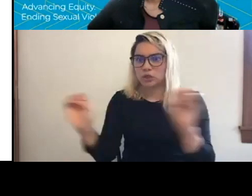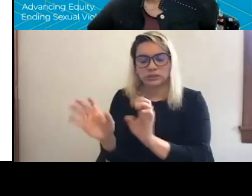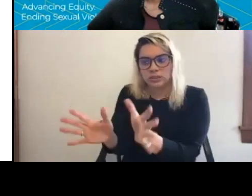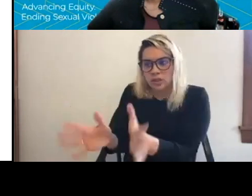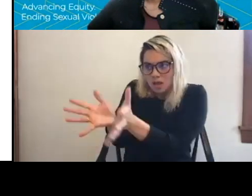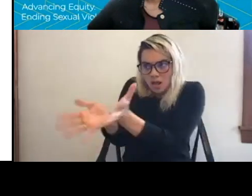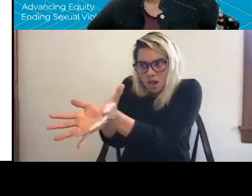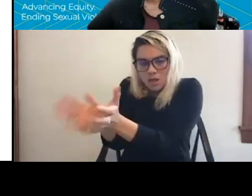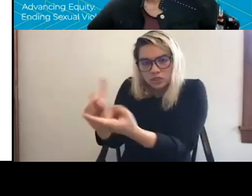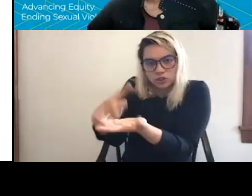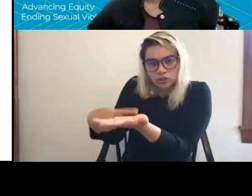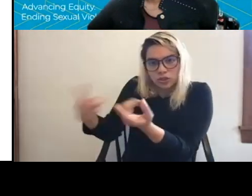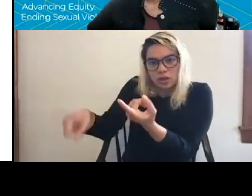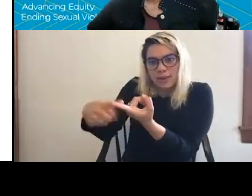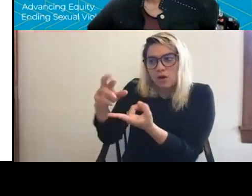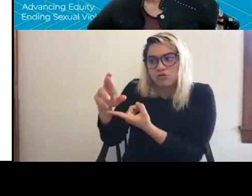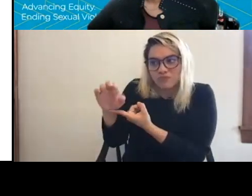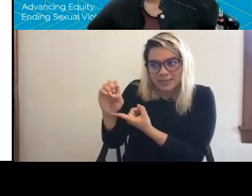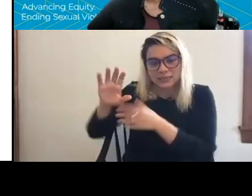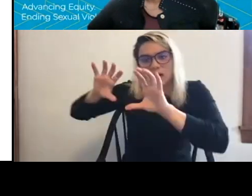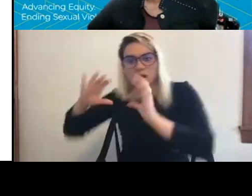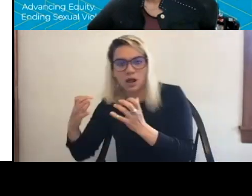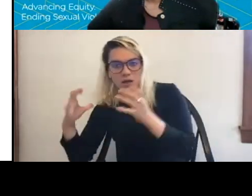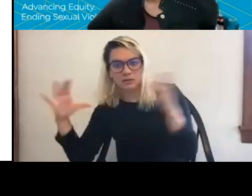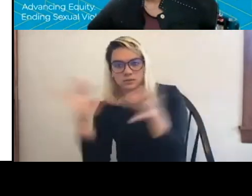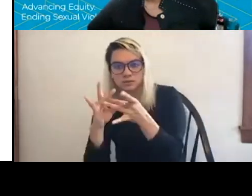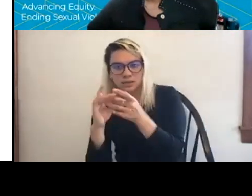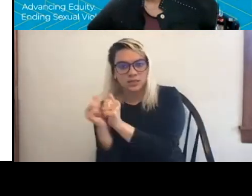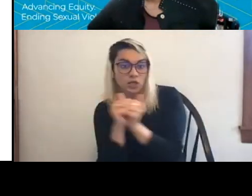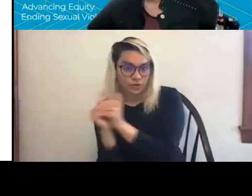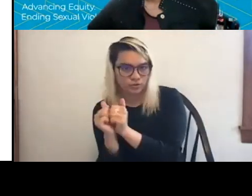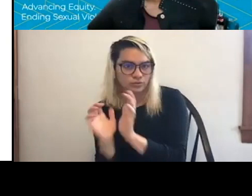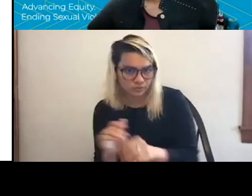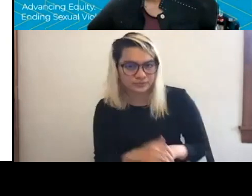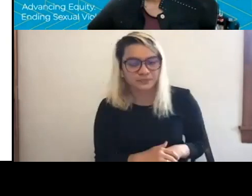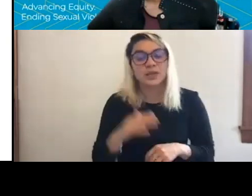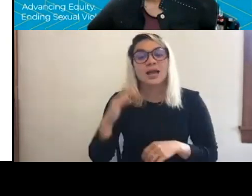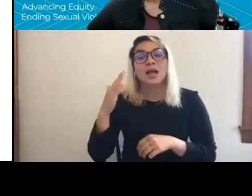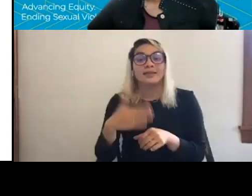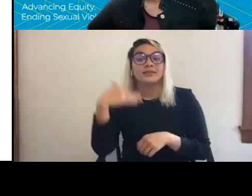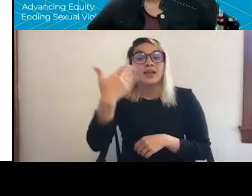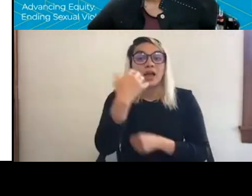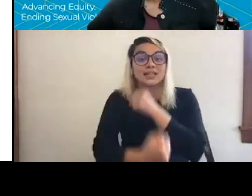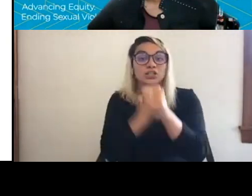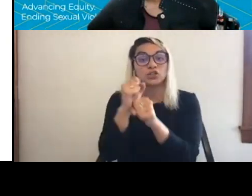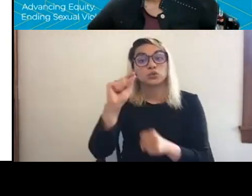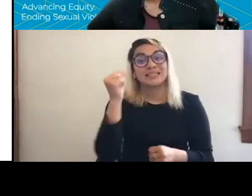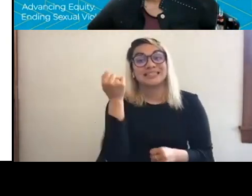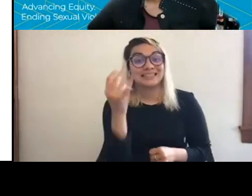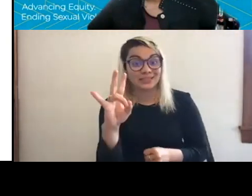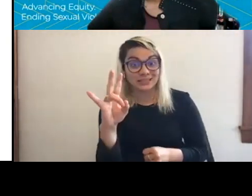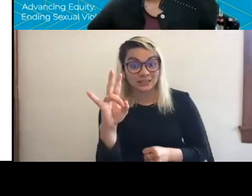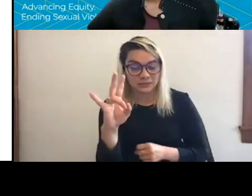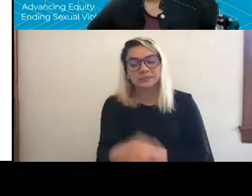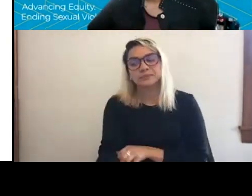the next iteration of the research, which was about a year later, we also became really clear in the ways in which racial